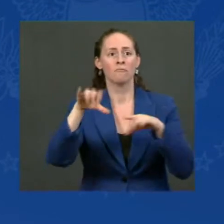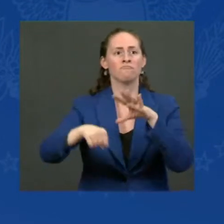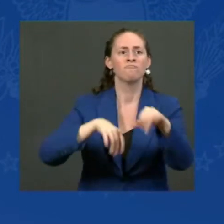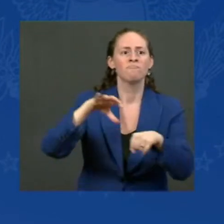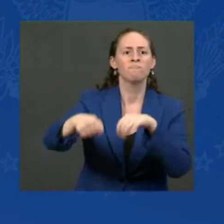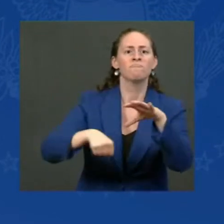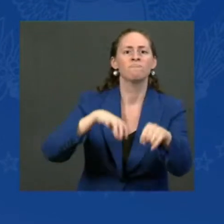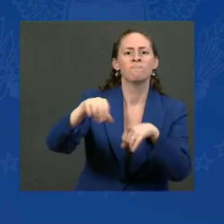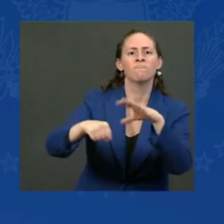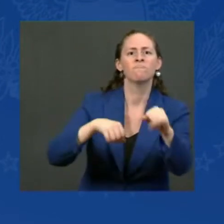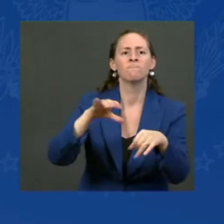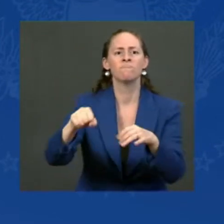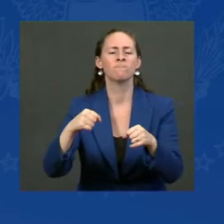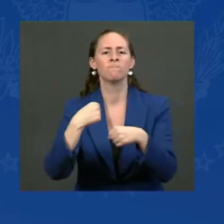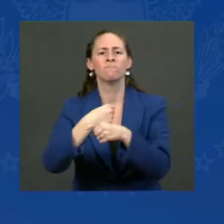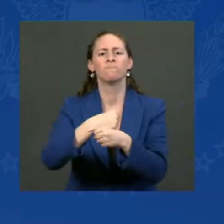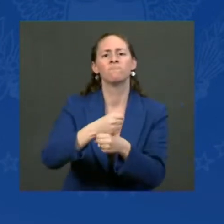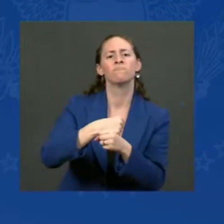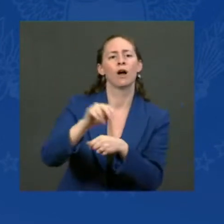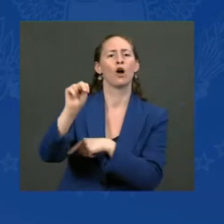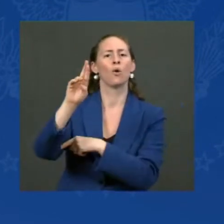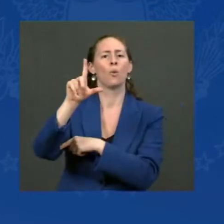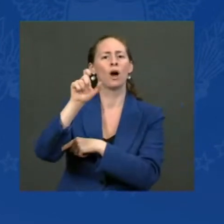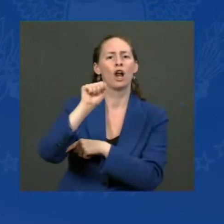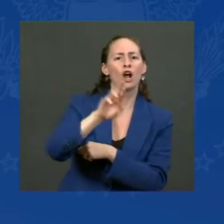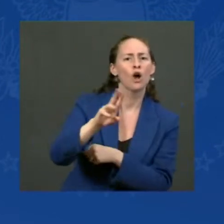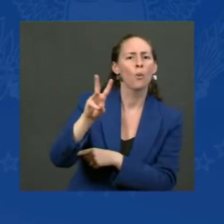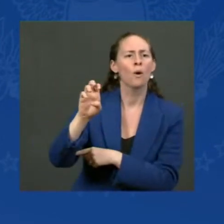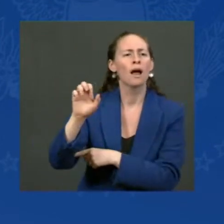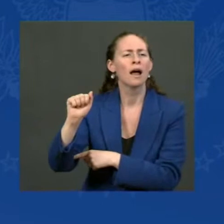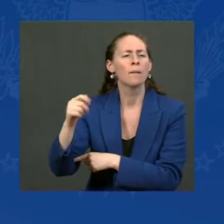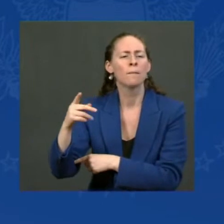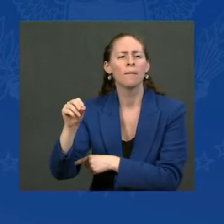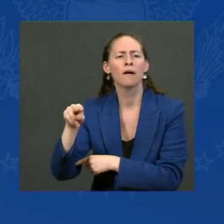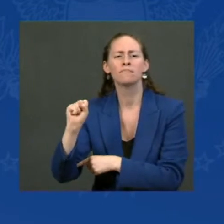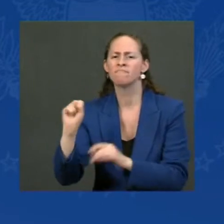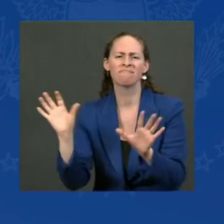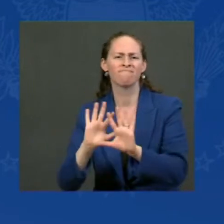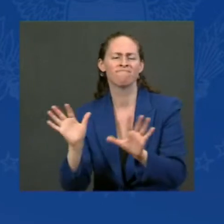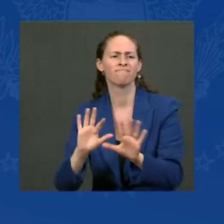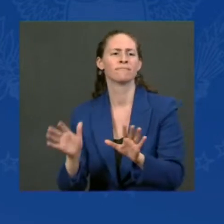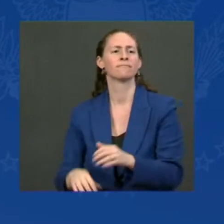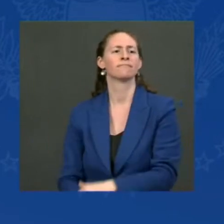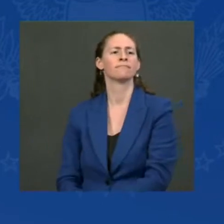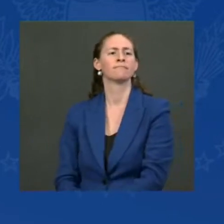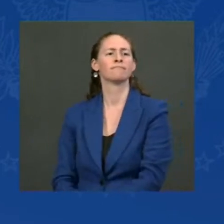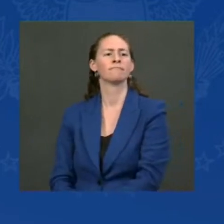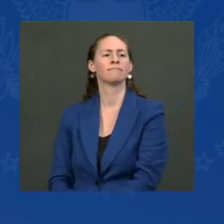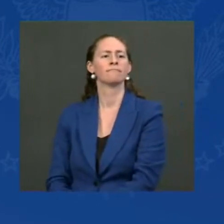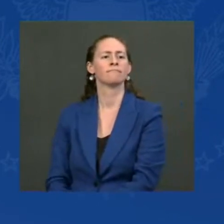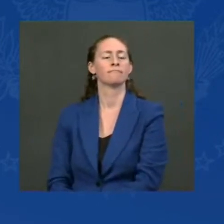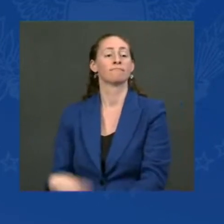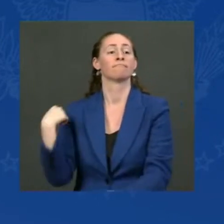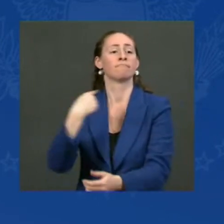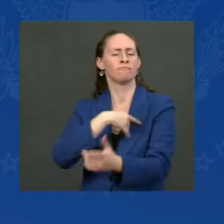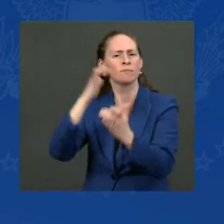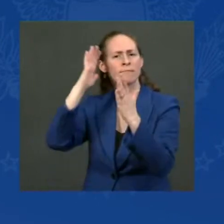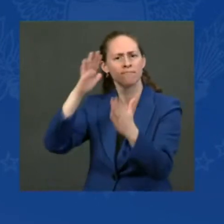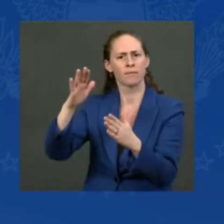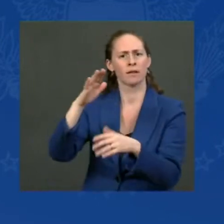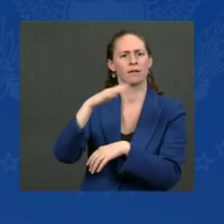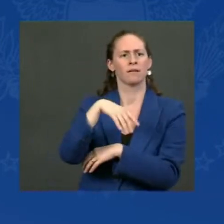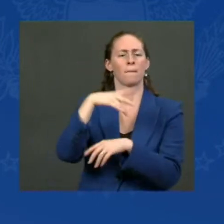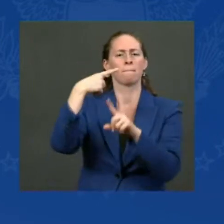with the P5+1 to engage Iran diplomatically and to seek a return to JCPOA.